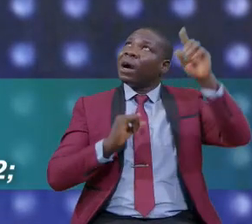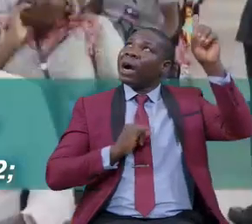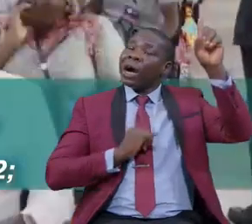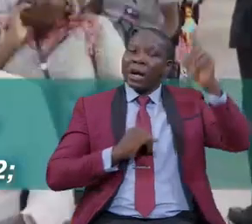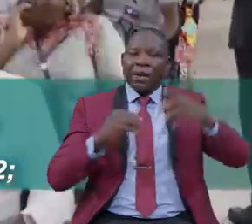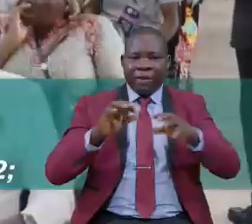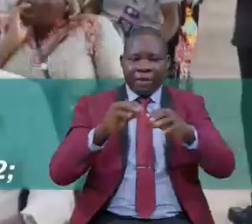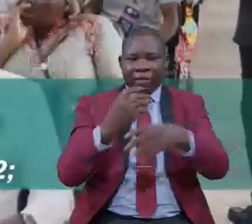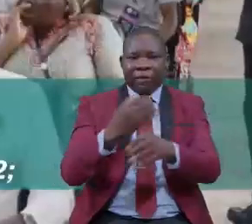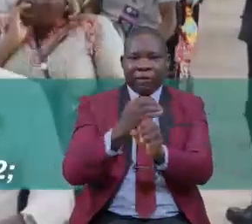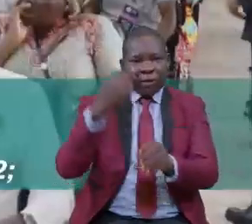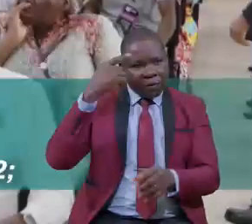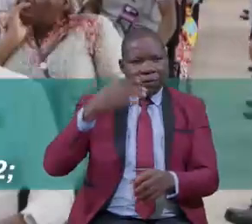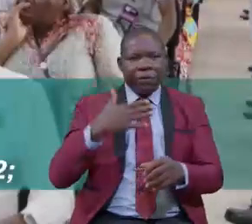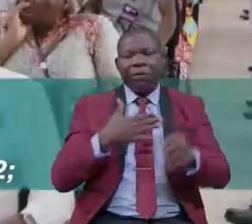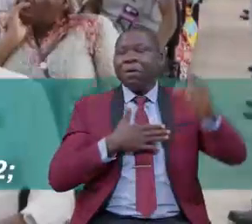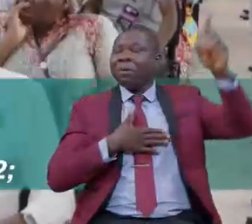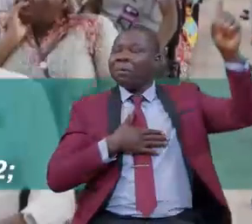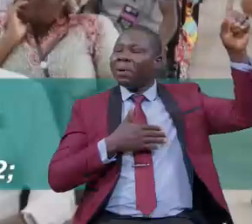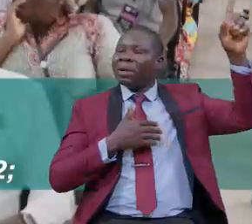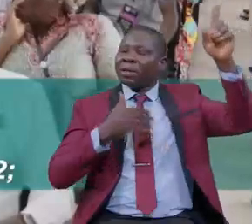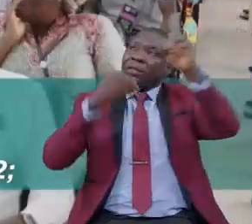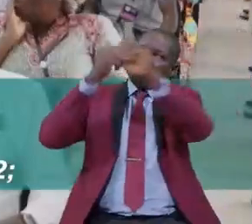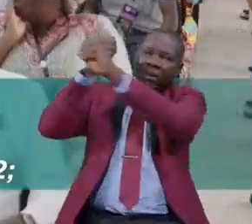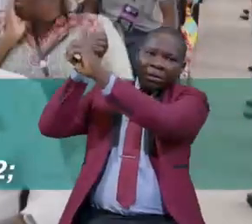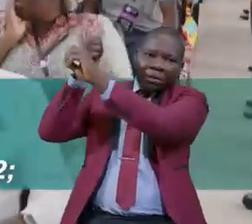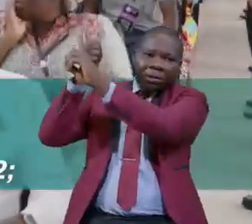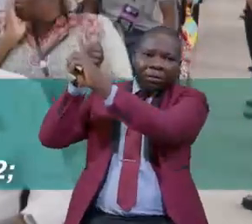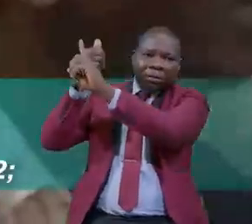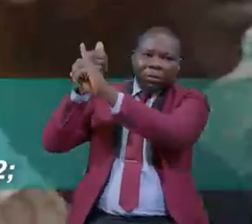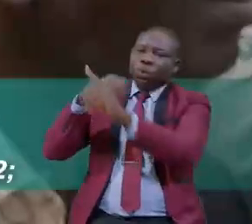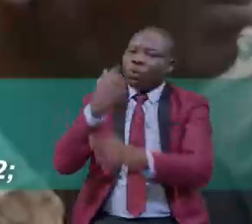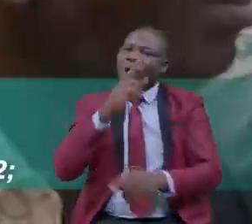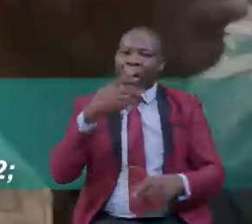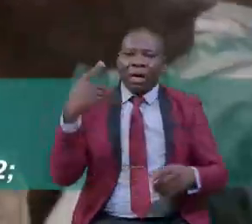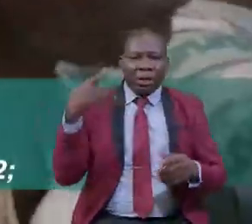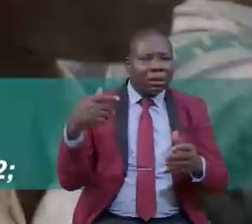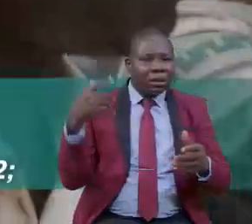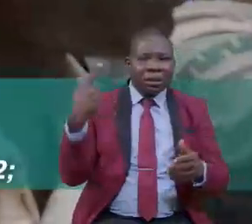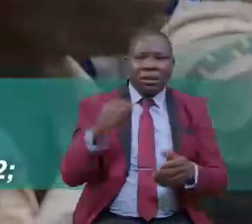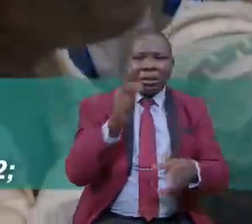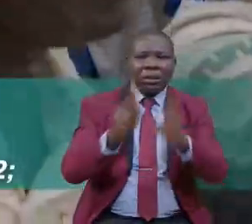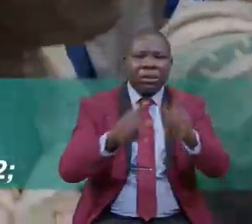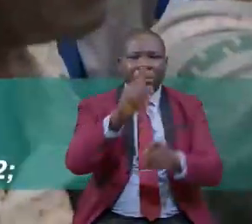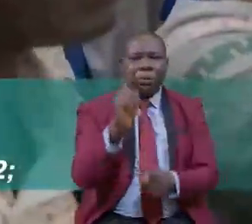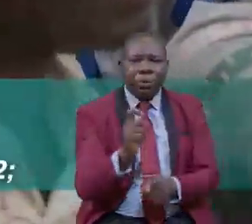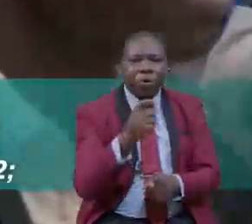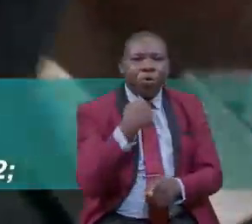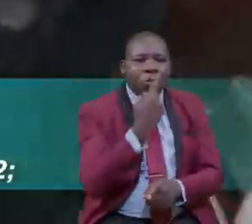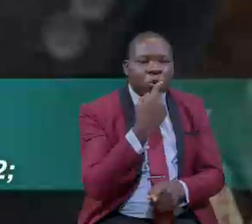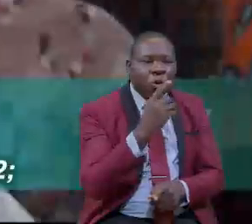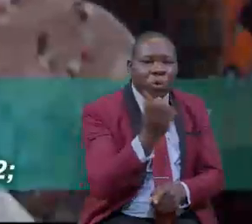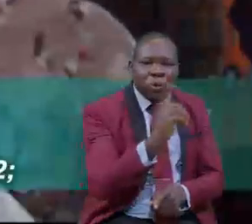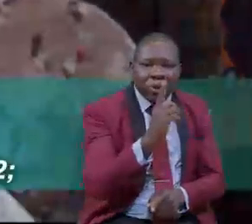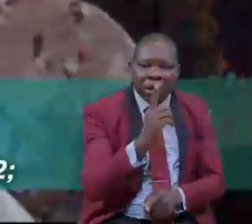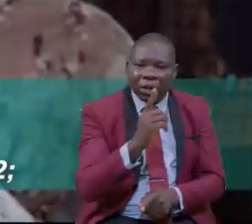people? These people. Where are the people? I said, where are the people?